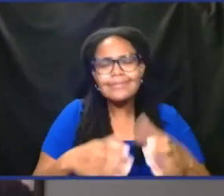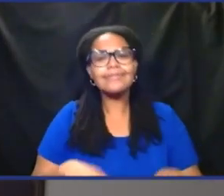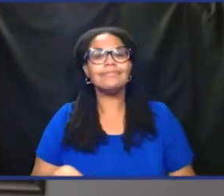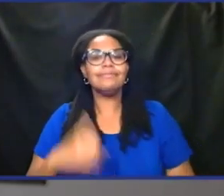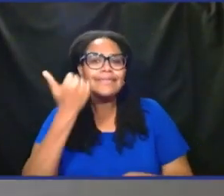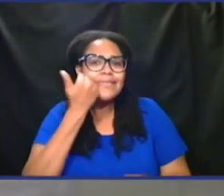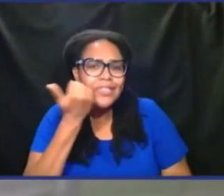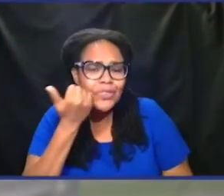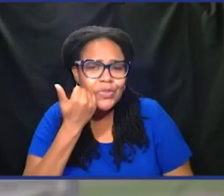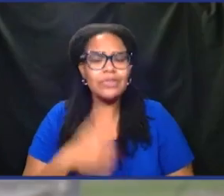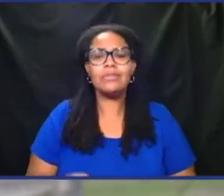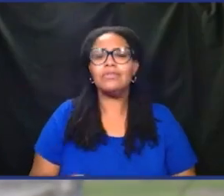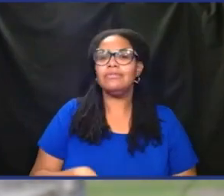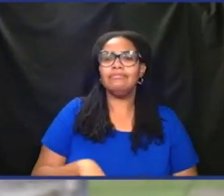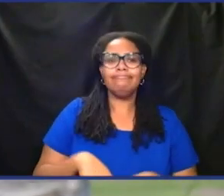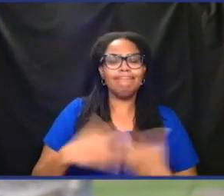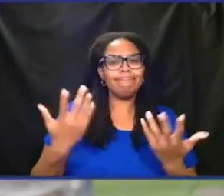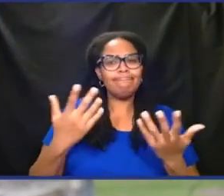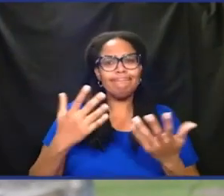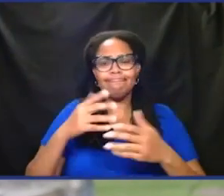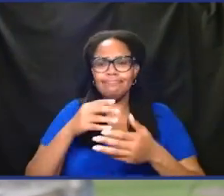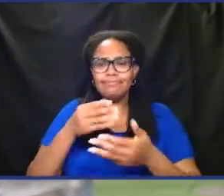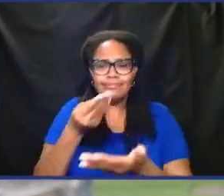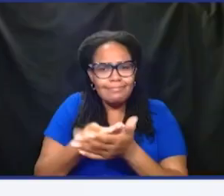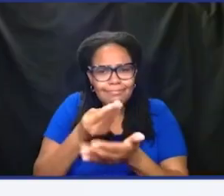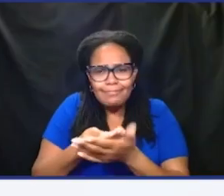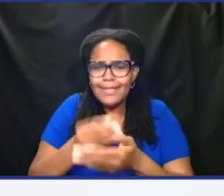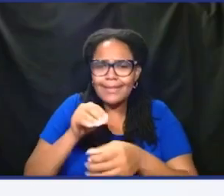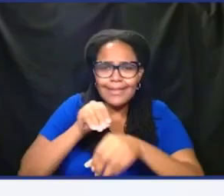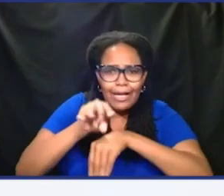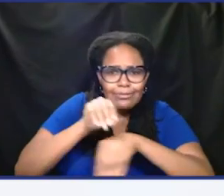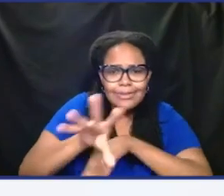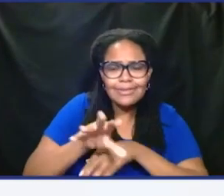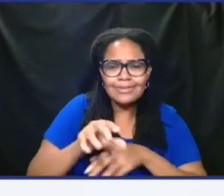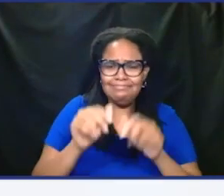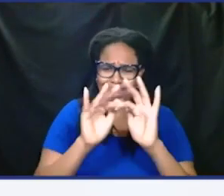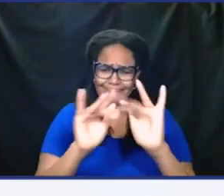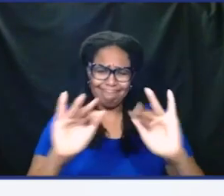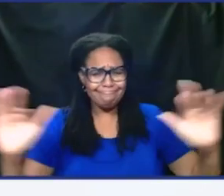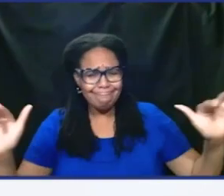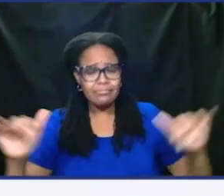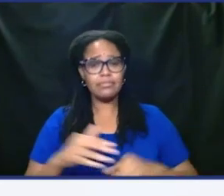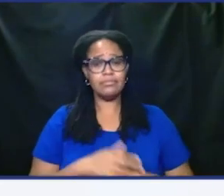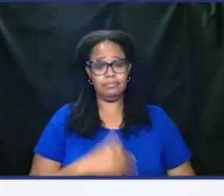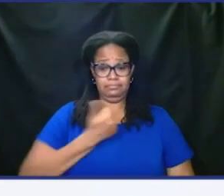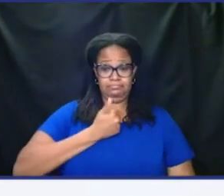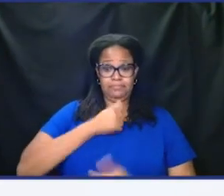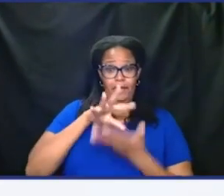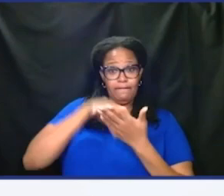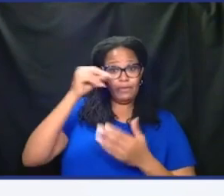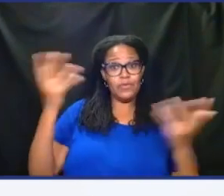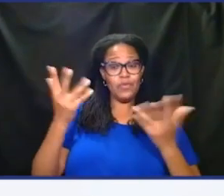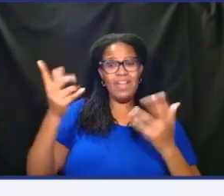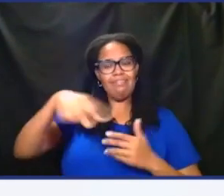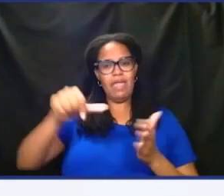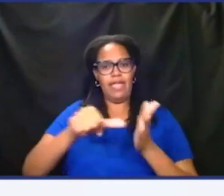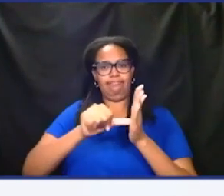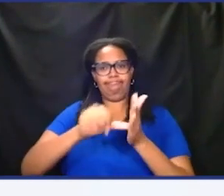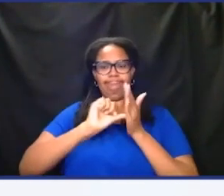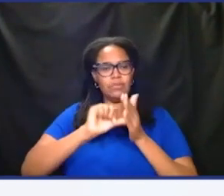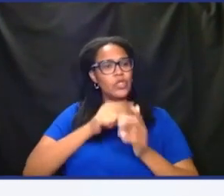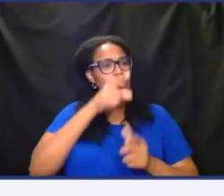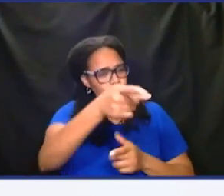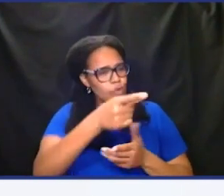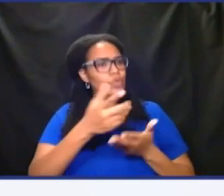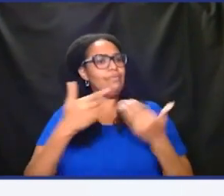and counseling of all types, including financial counseling. Something that I've learned here is to keep on reiterating, you deserve